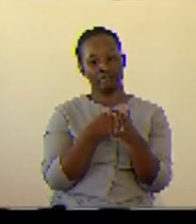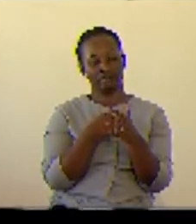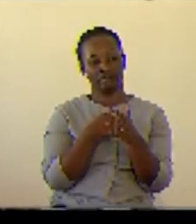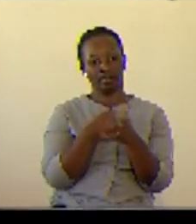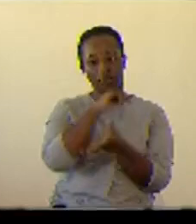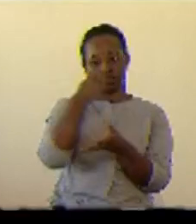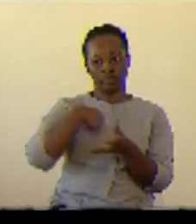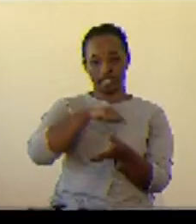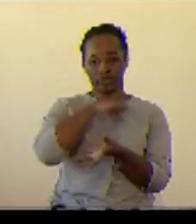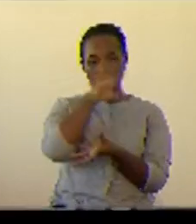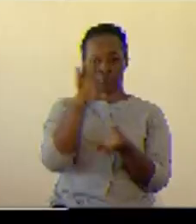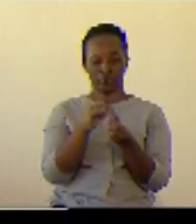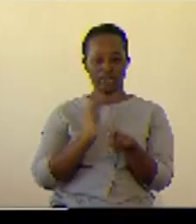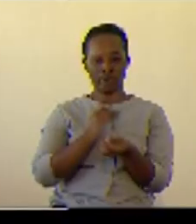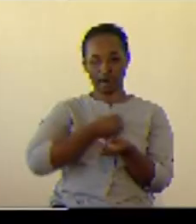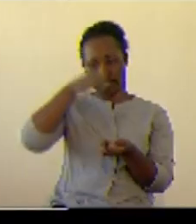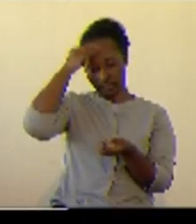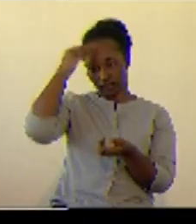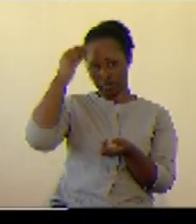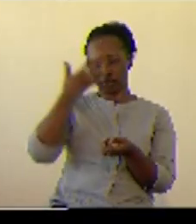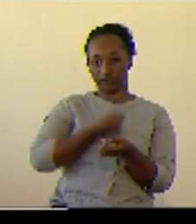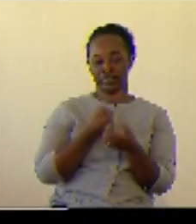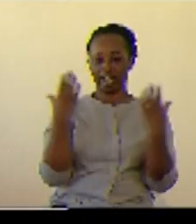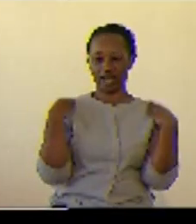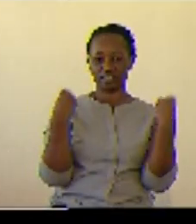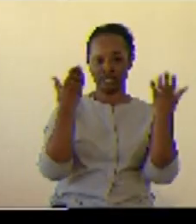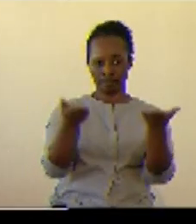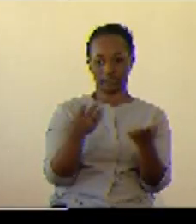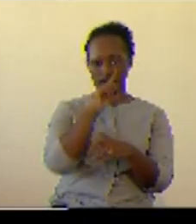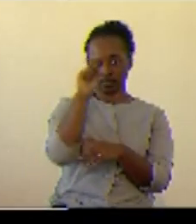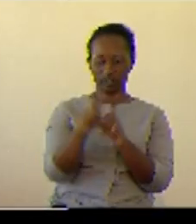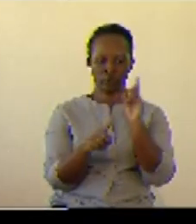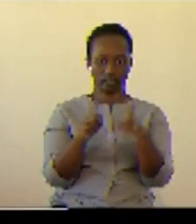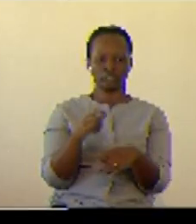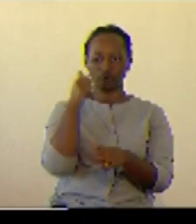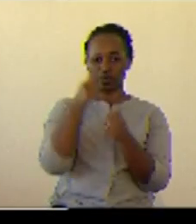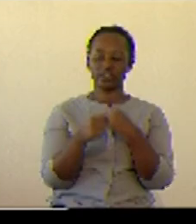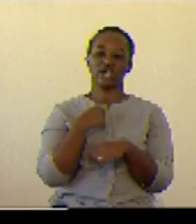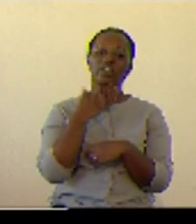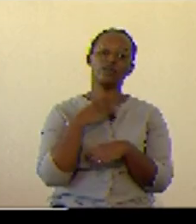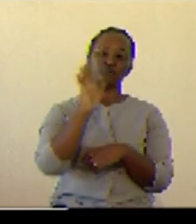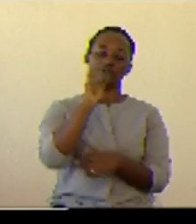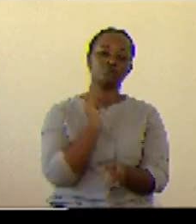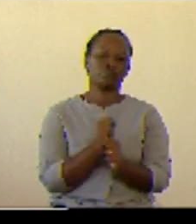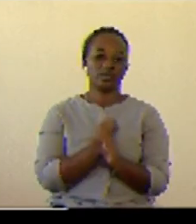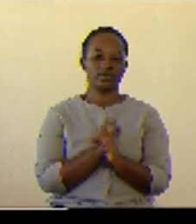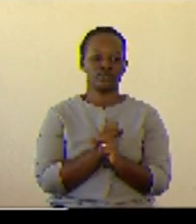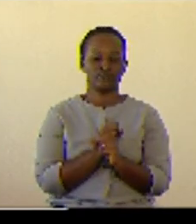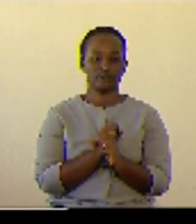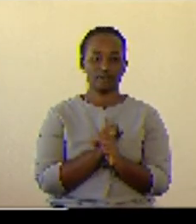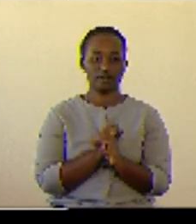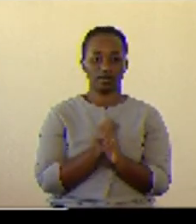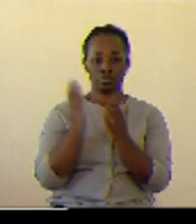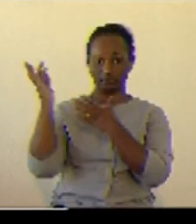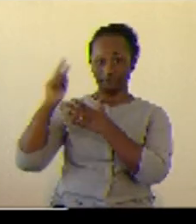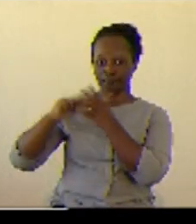we conclude our lesson, I have an assignment for you, a question for you, which I want you to work out and write. Joseph wished